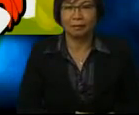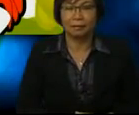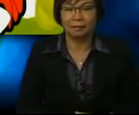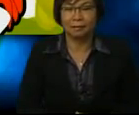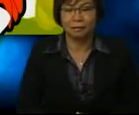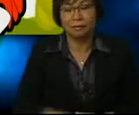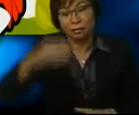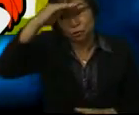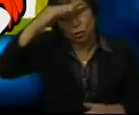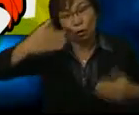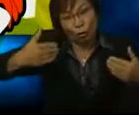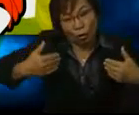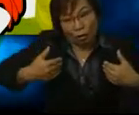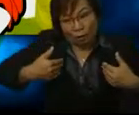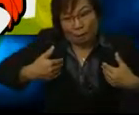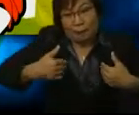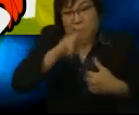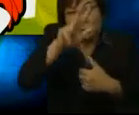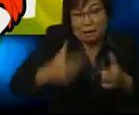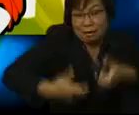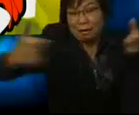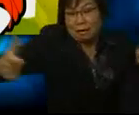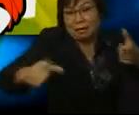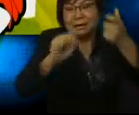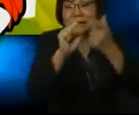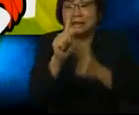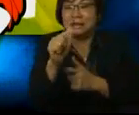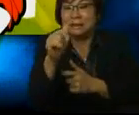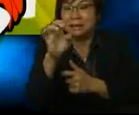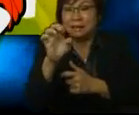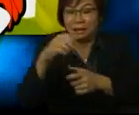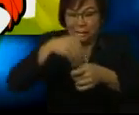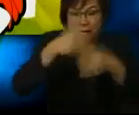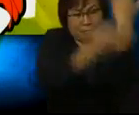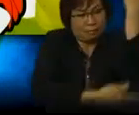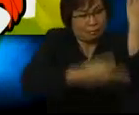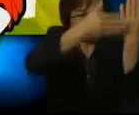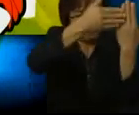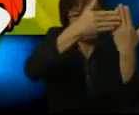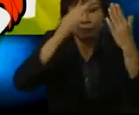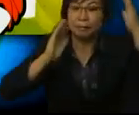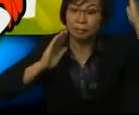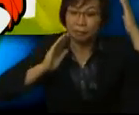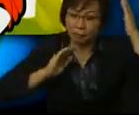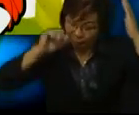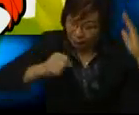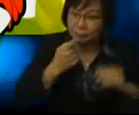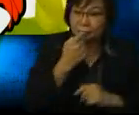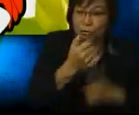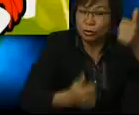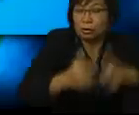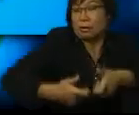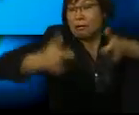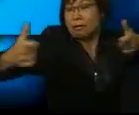Johor also the third largest state in Peninsular Malaysia. Can you tell us which is the largest state